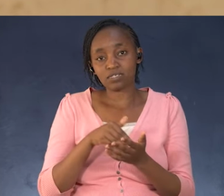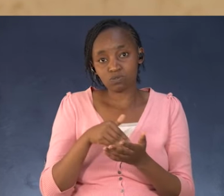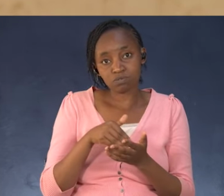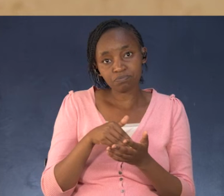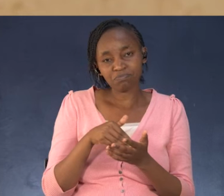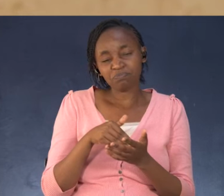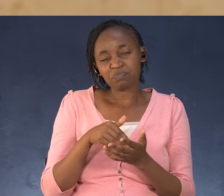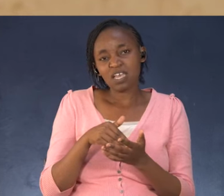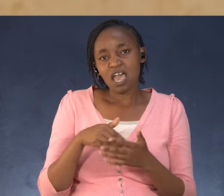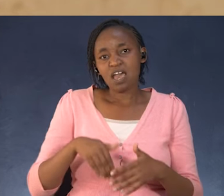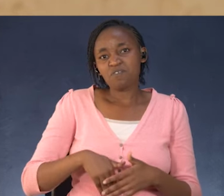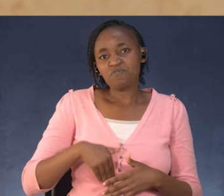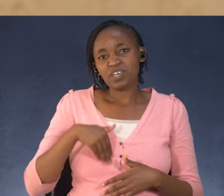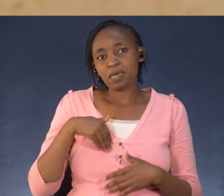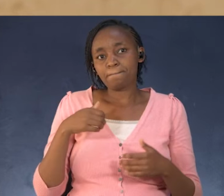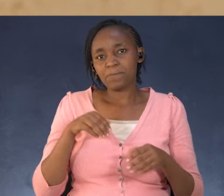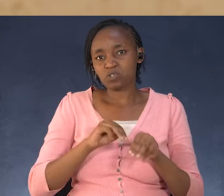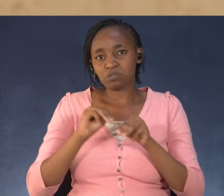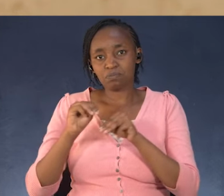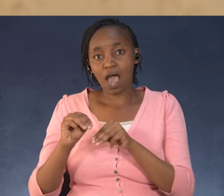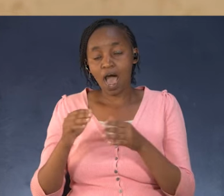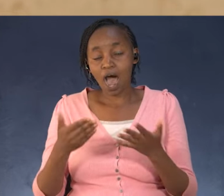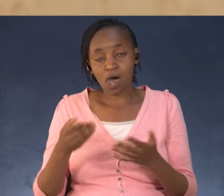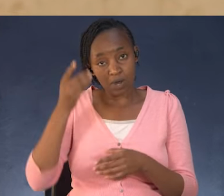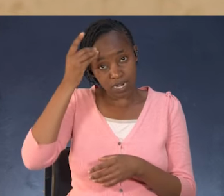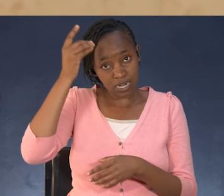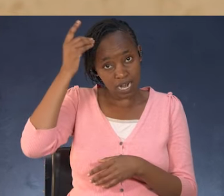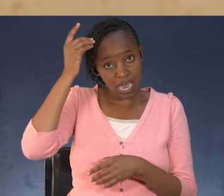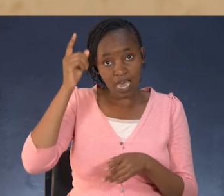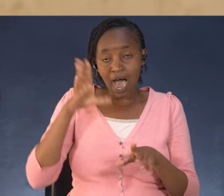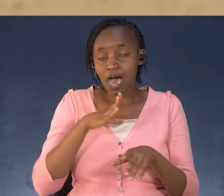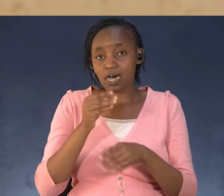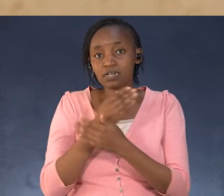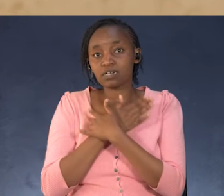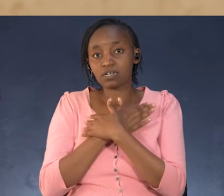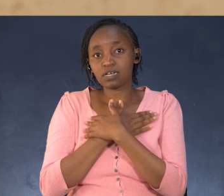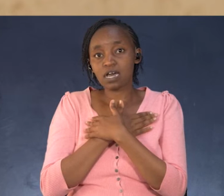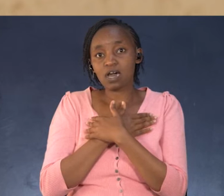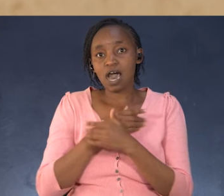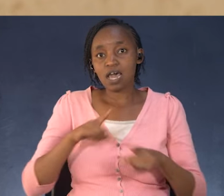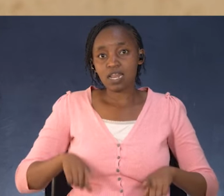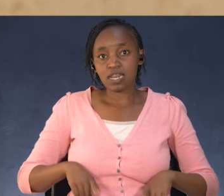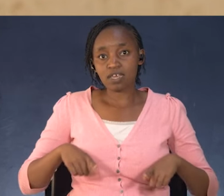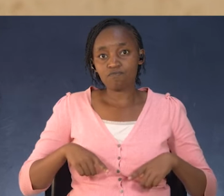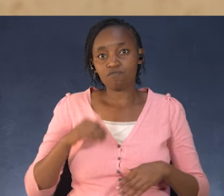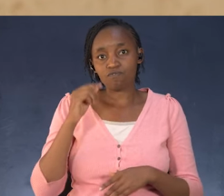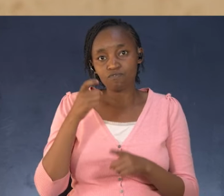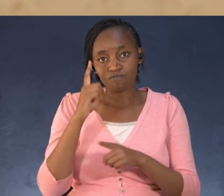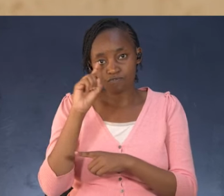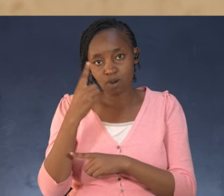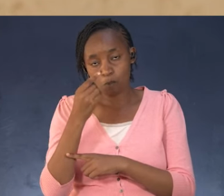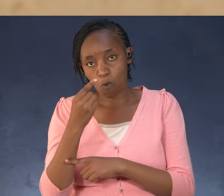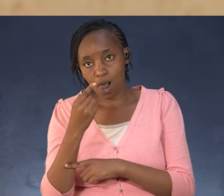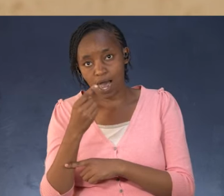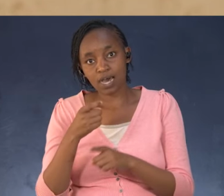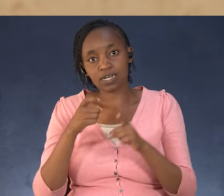strength. And sometimes we feel we cannot go any farther. How could Daniel and his friends live from one regime to the